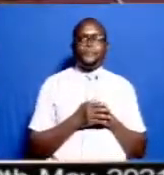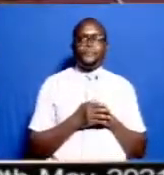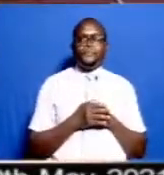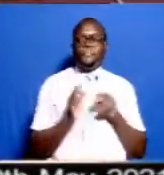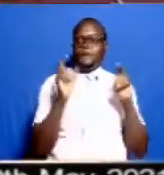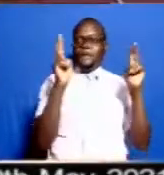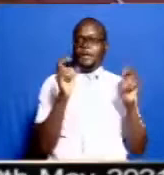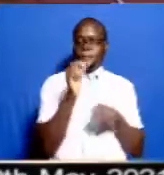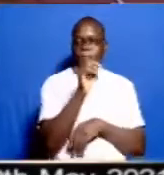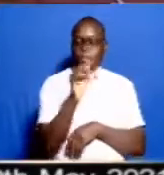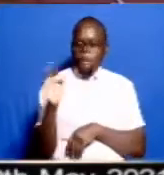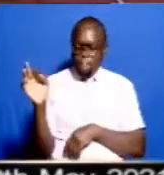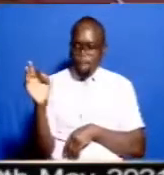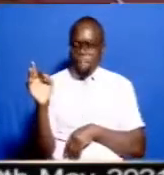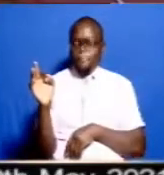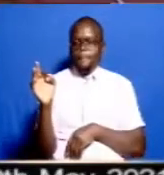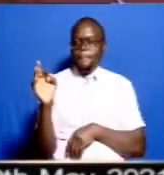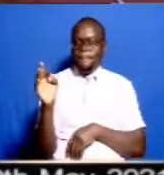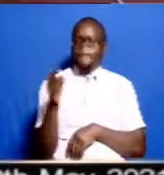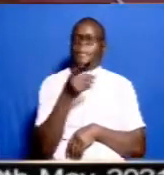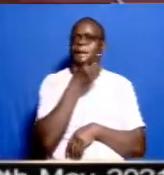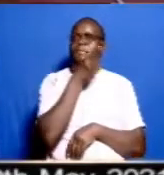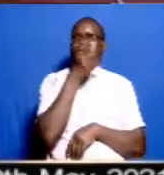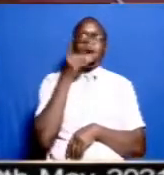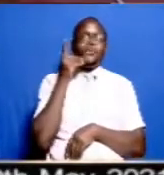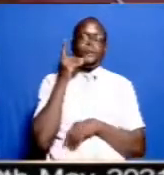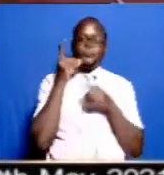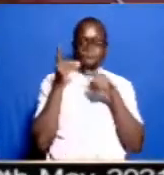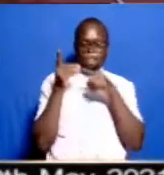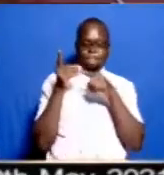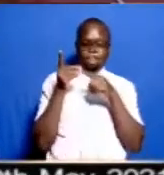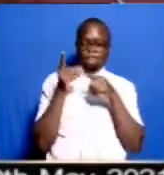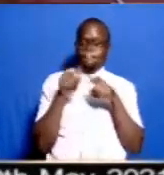the issue of drought